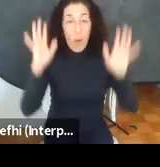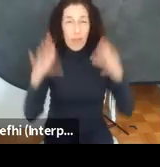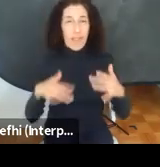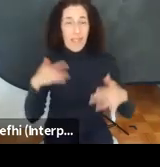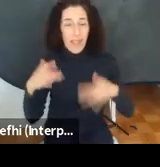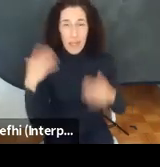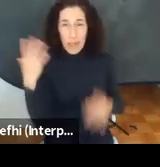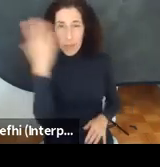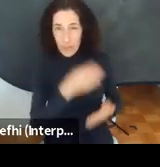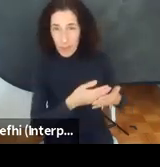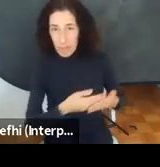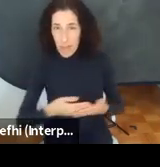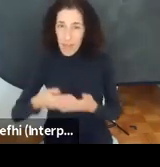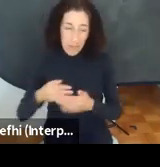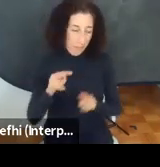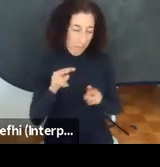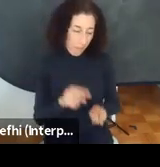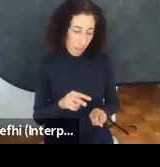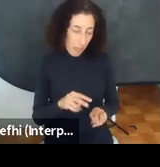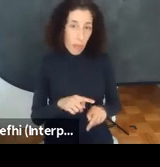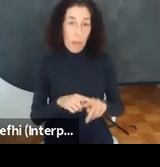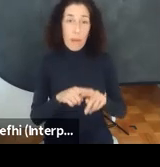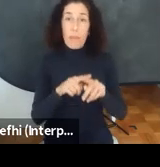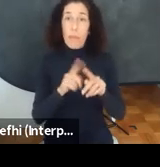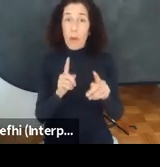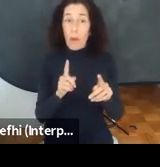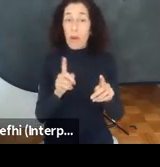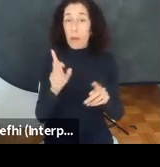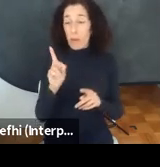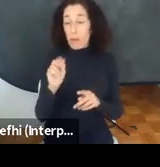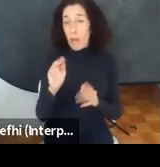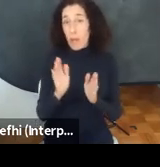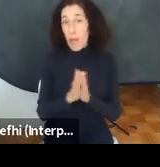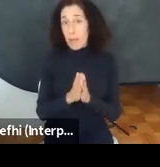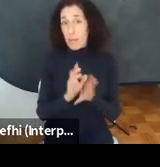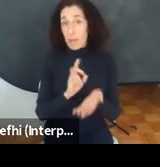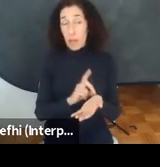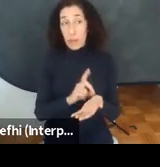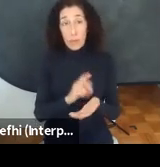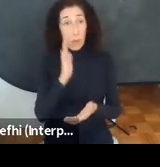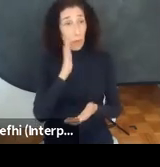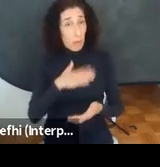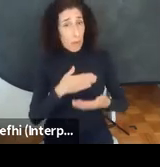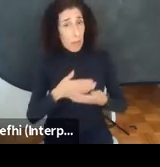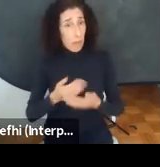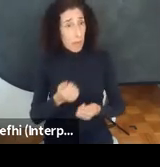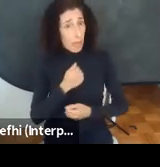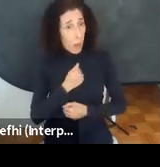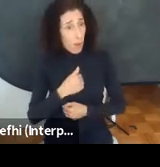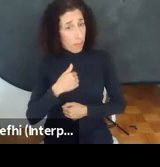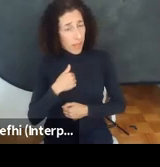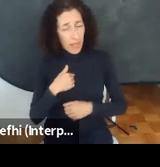the question came that Donna asked the doctor was, will my baby love me? And the doctor said, yes. Does he have all his hands, his